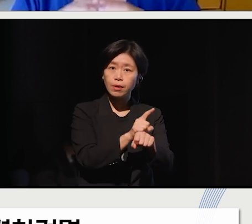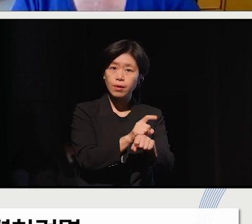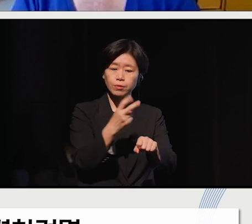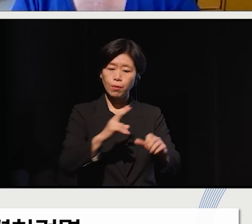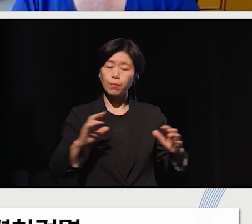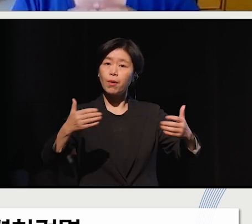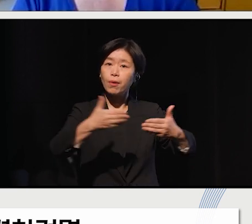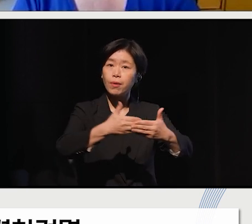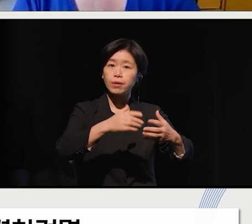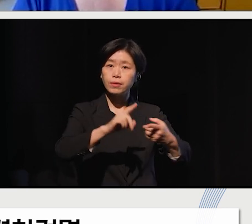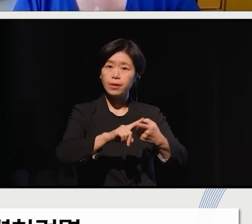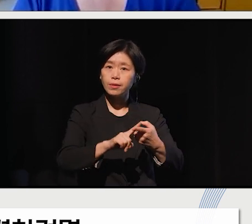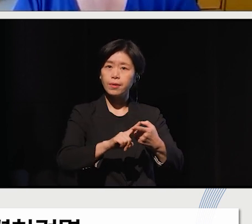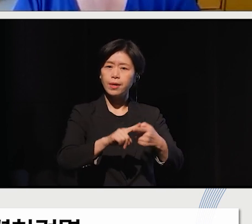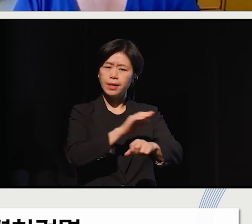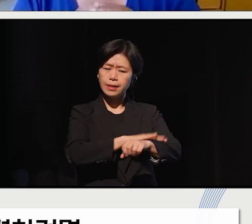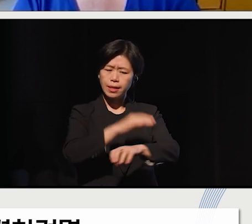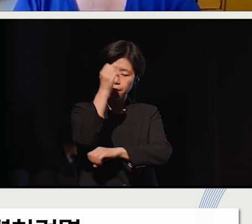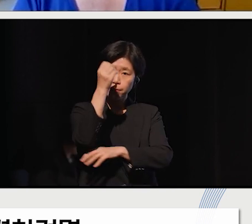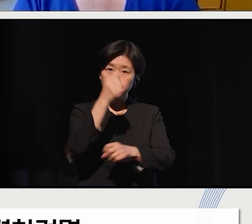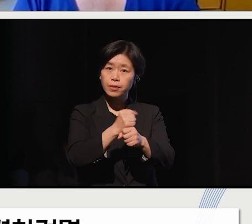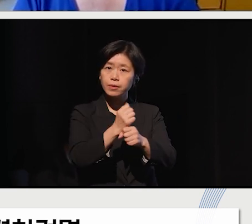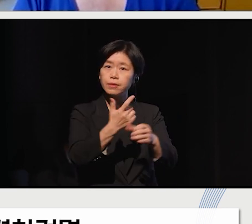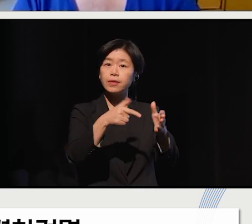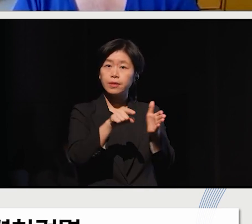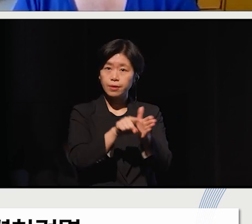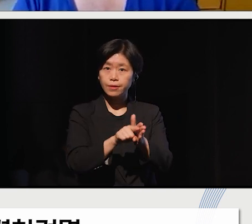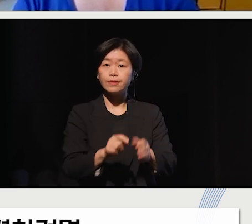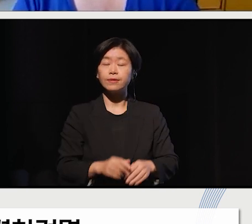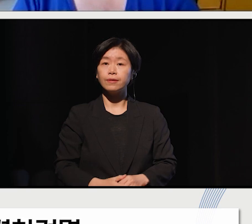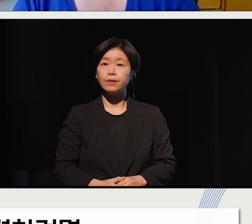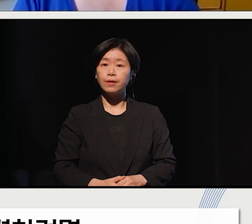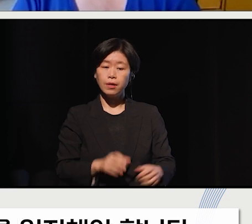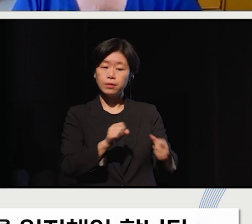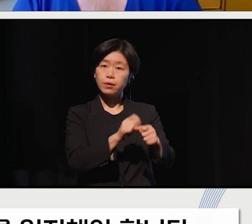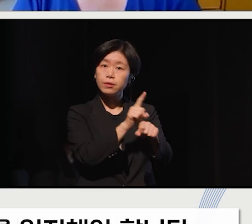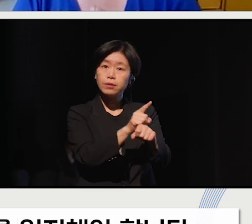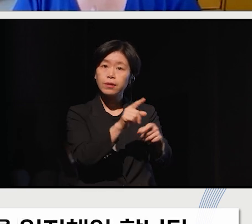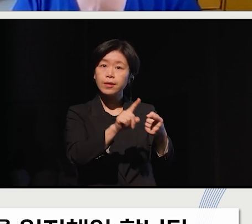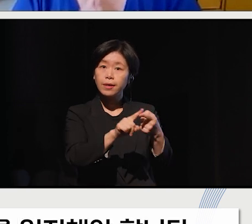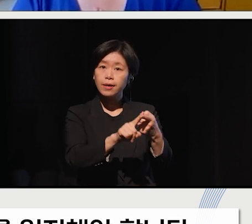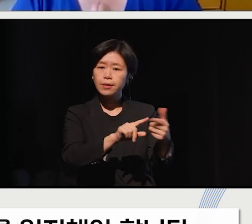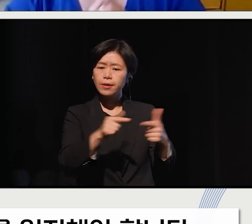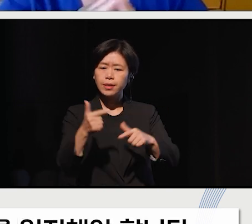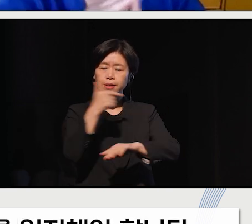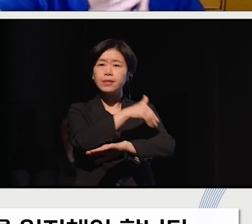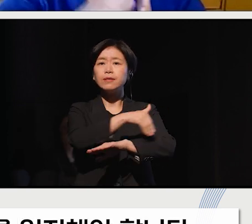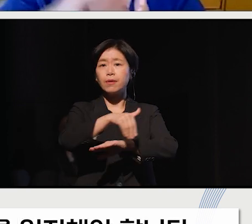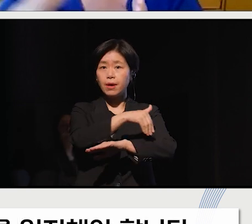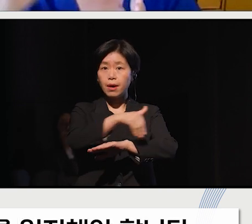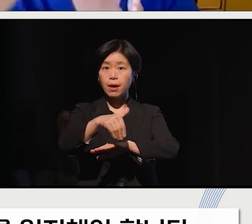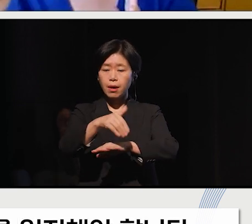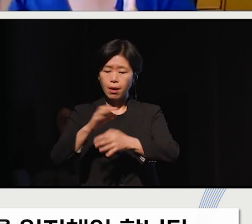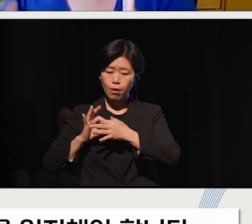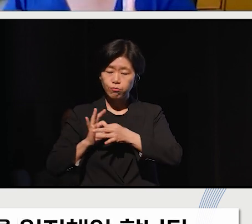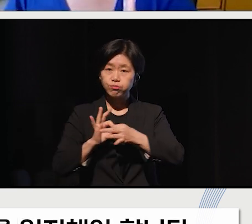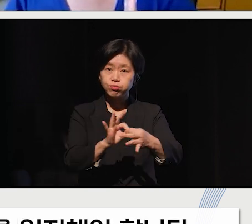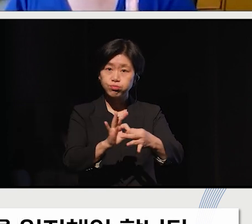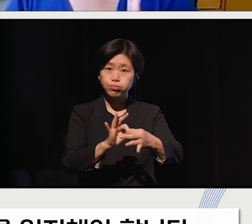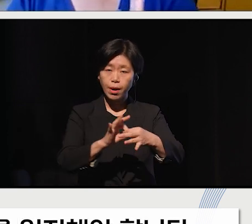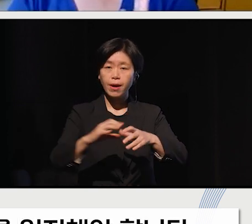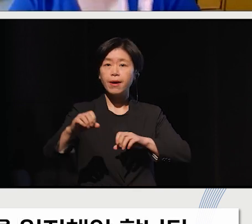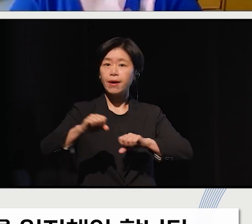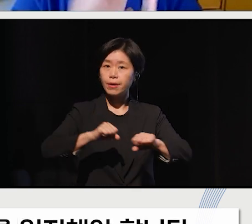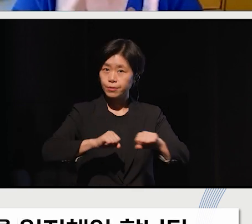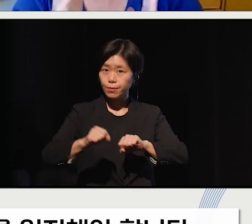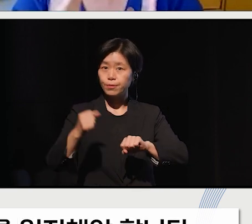really solid foundation of accessibility and inclusion at an institution, you have to think about your planning